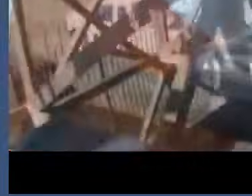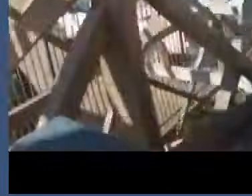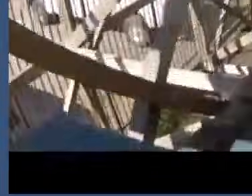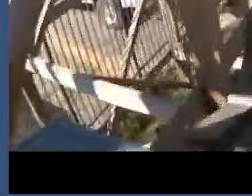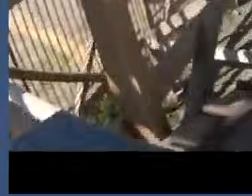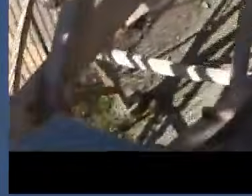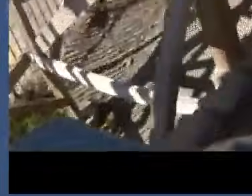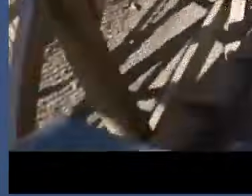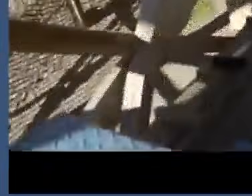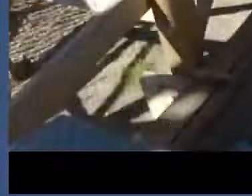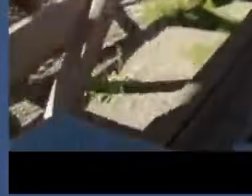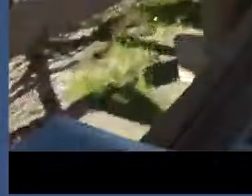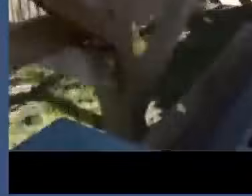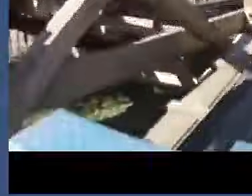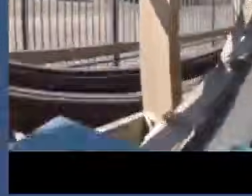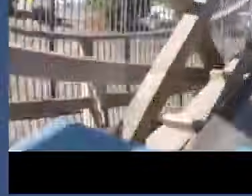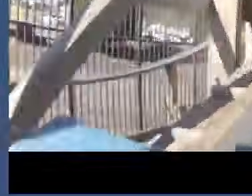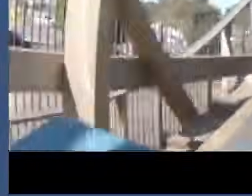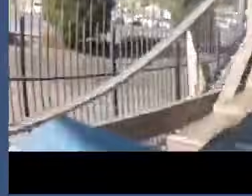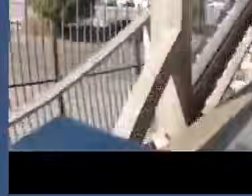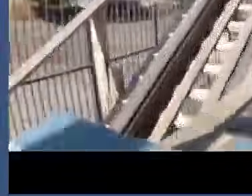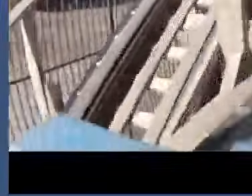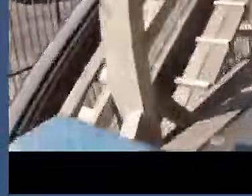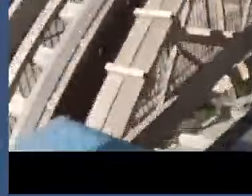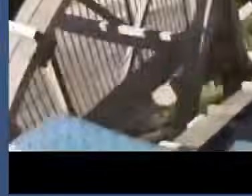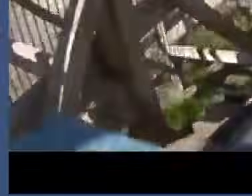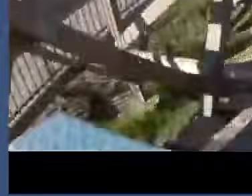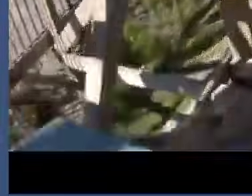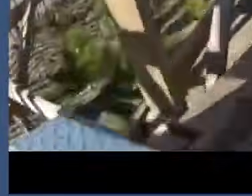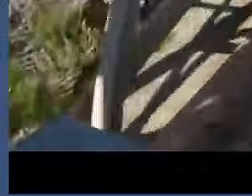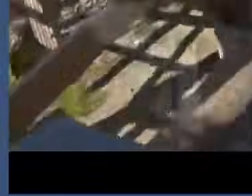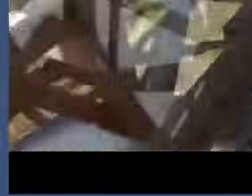roller coaster. It was going to be the best ride we'd ever had.